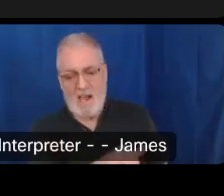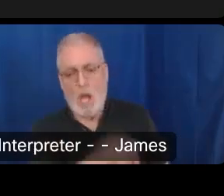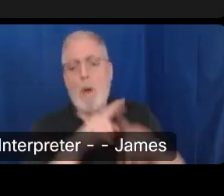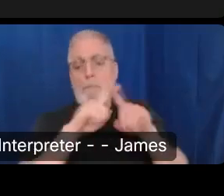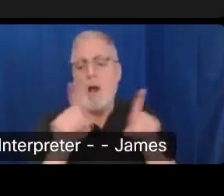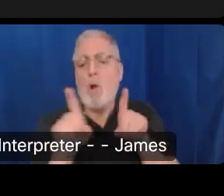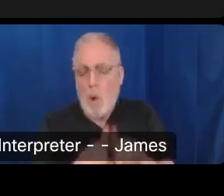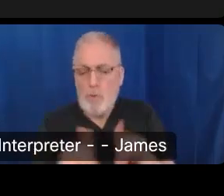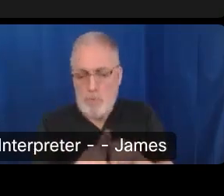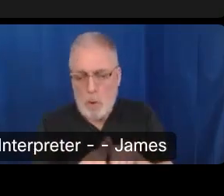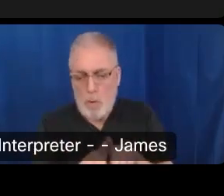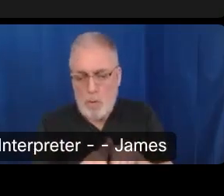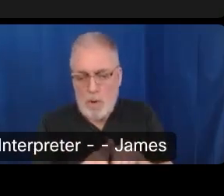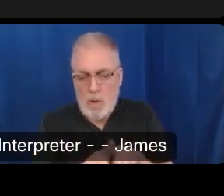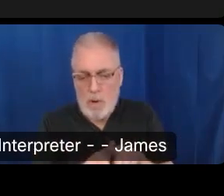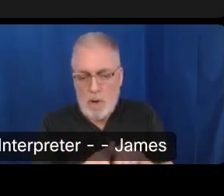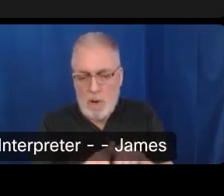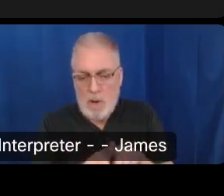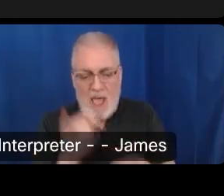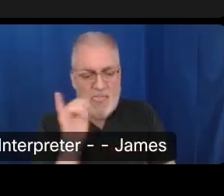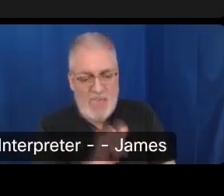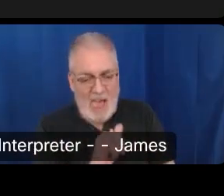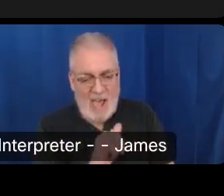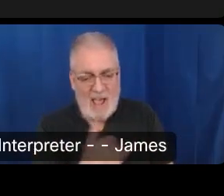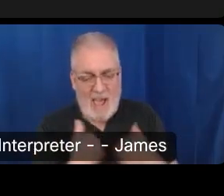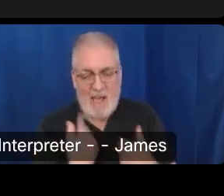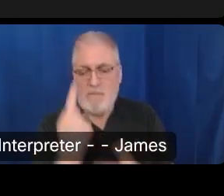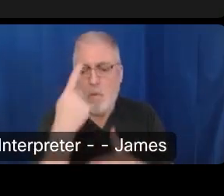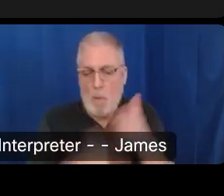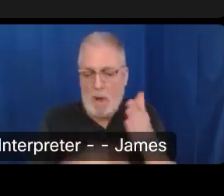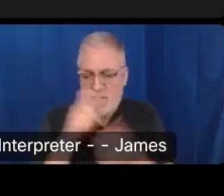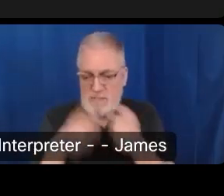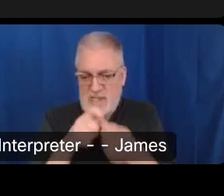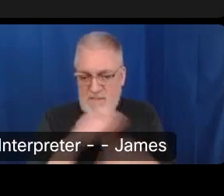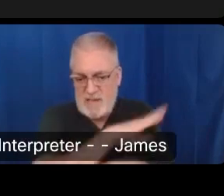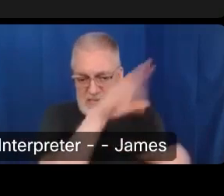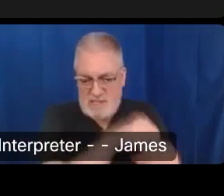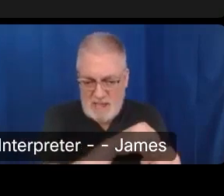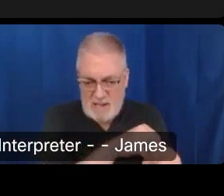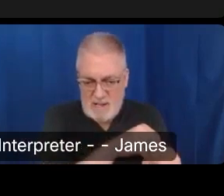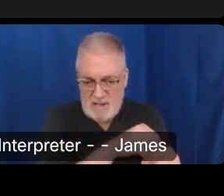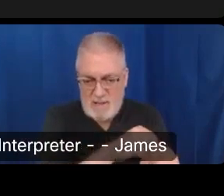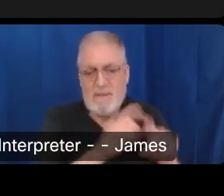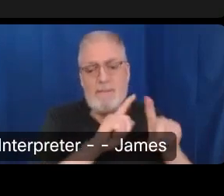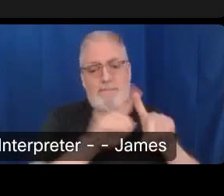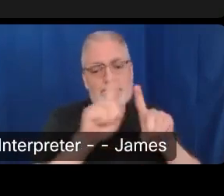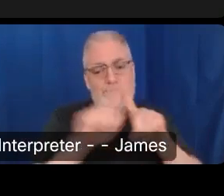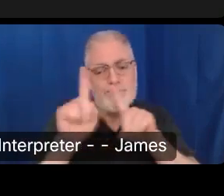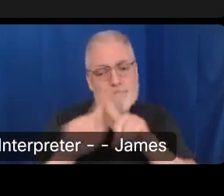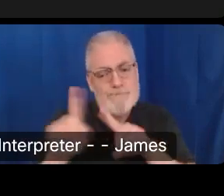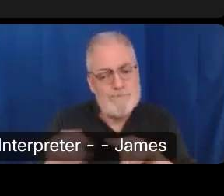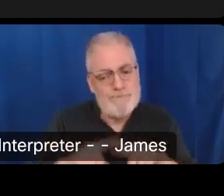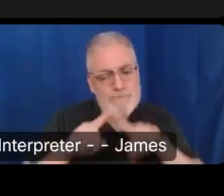but it does appear that website needs a huge overhaul. And it needs an overhaul from and I don't know who originally did it for